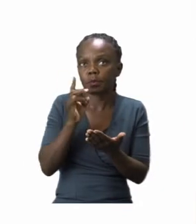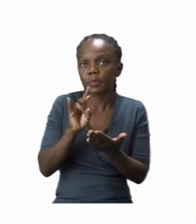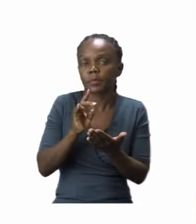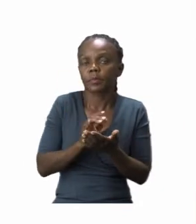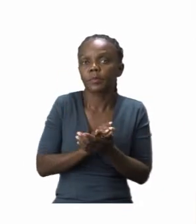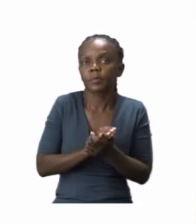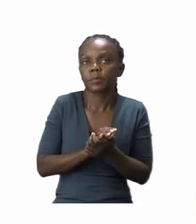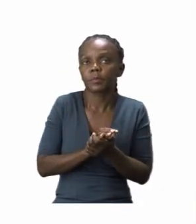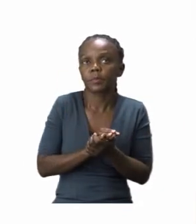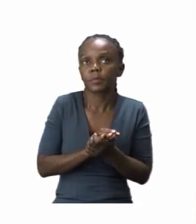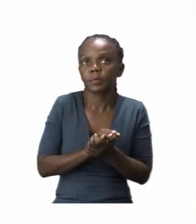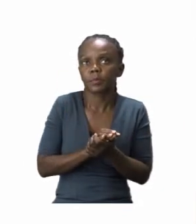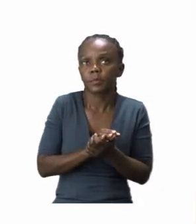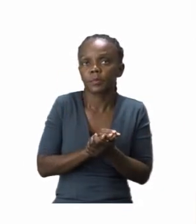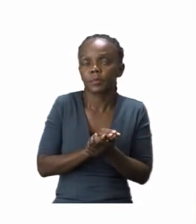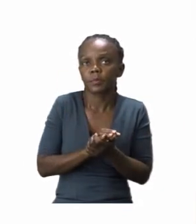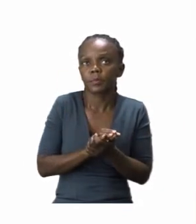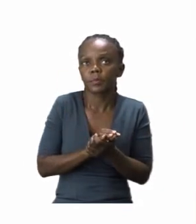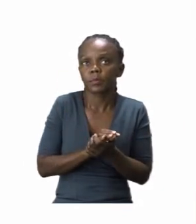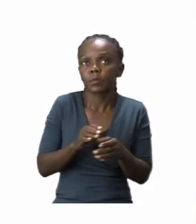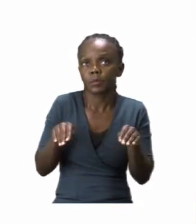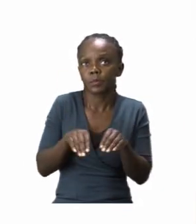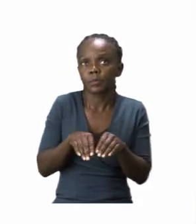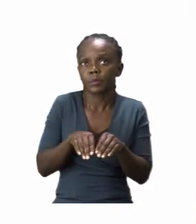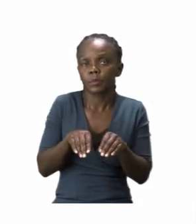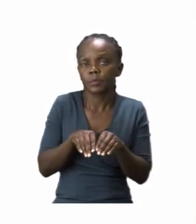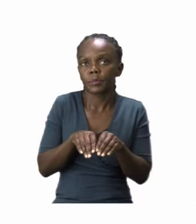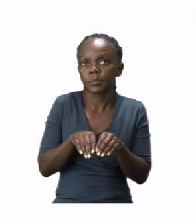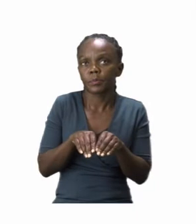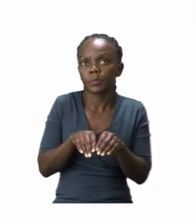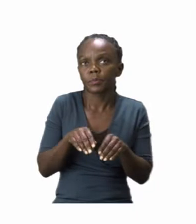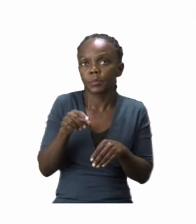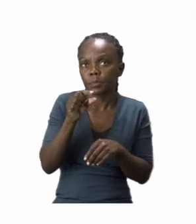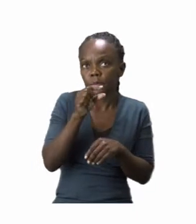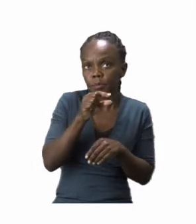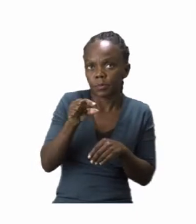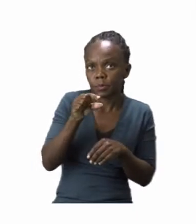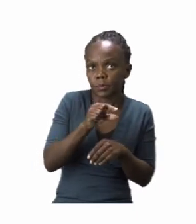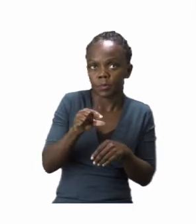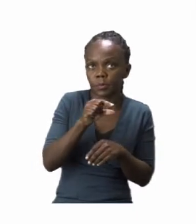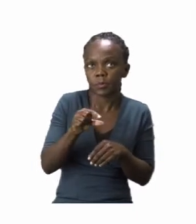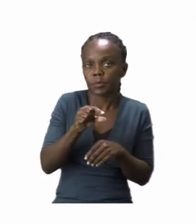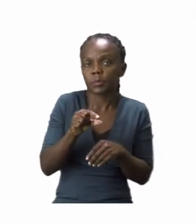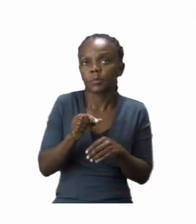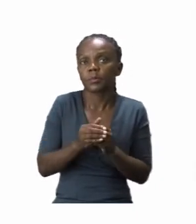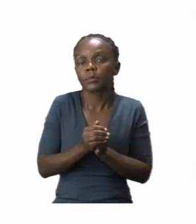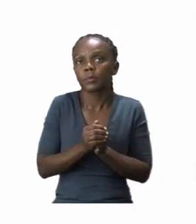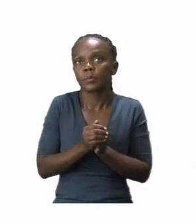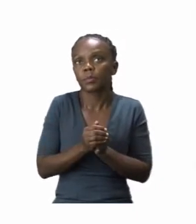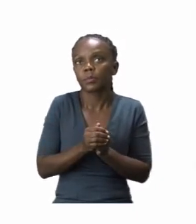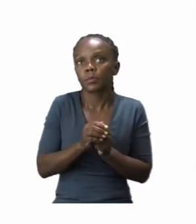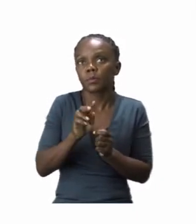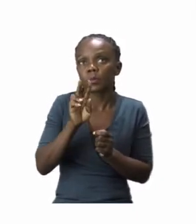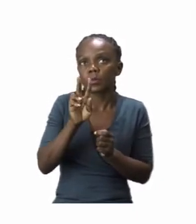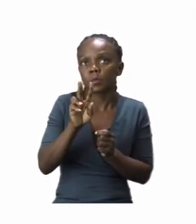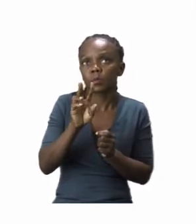page 17, we are going to be doing some vocabulary. Now remember, vocabulary words are